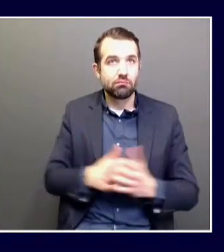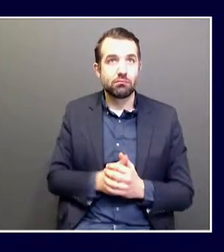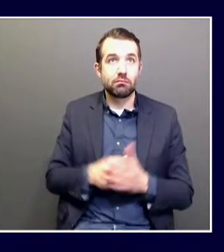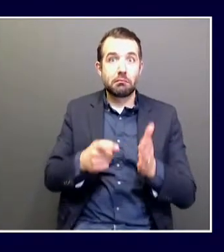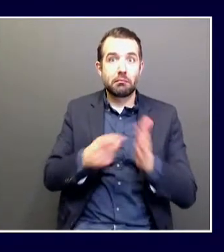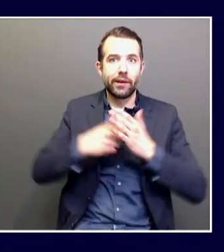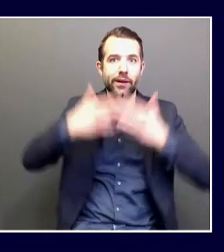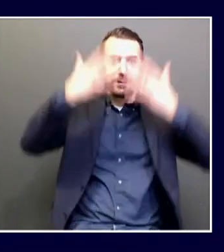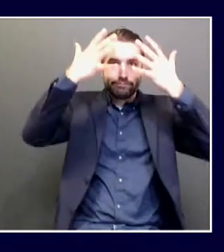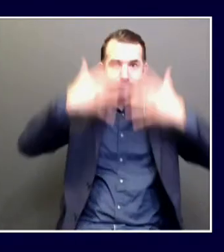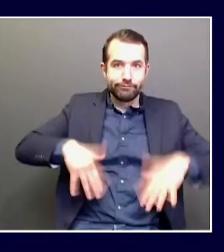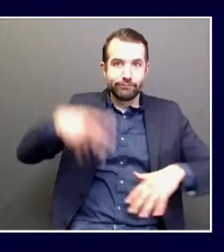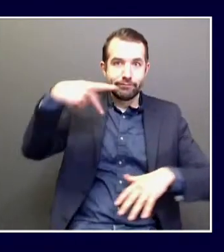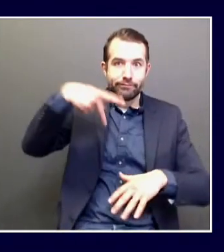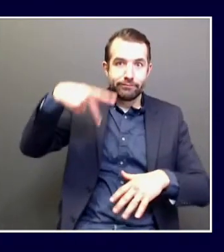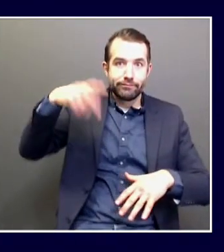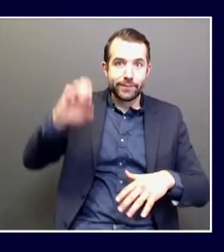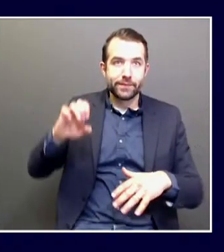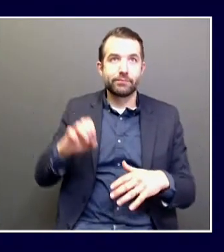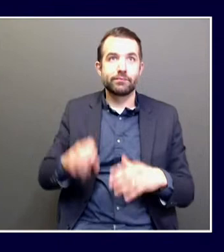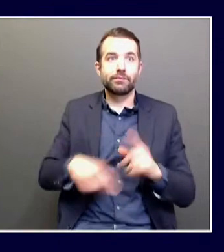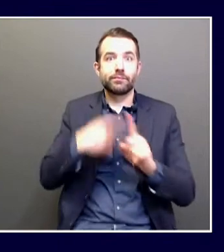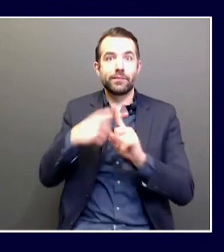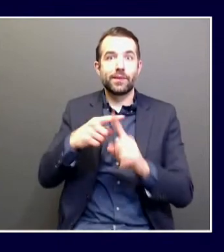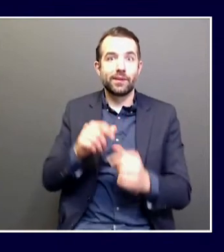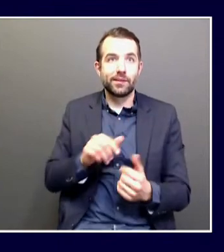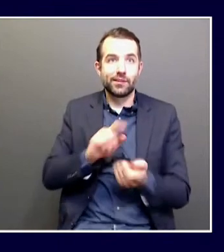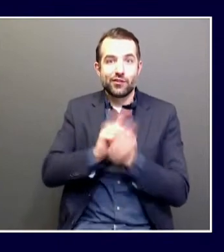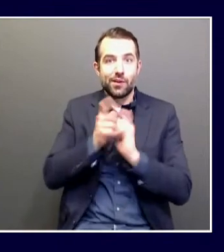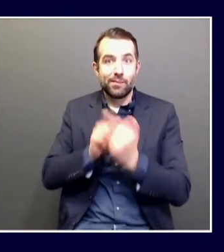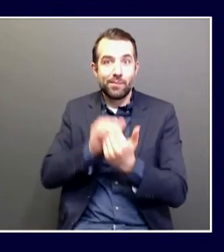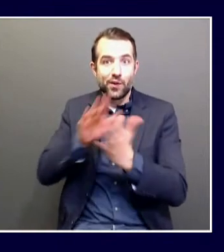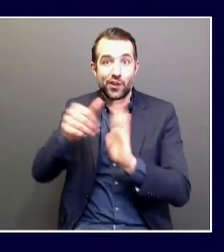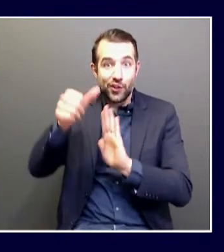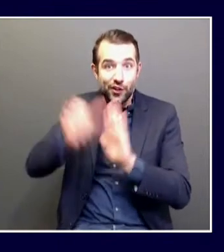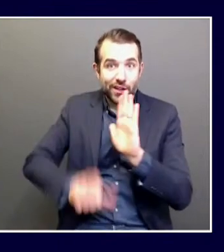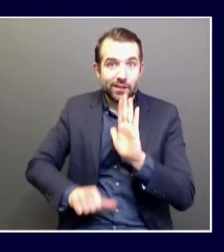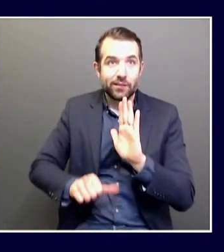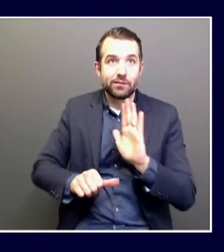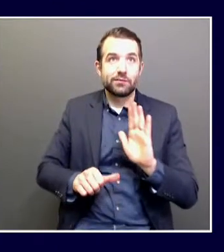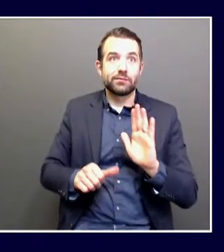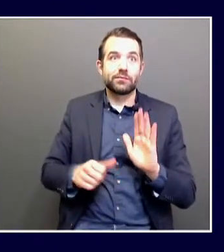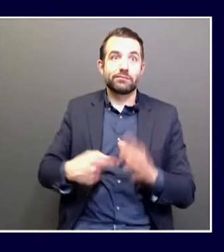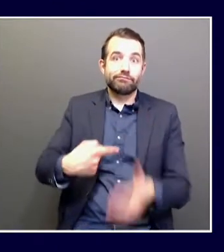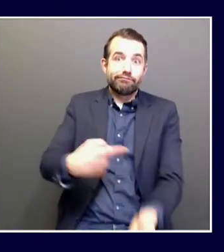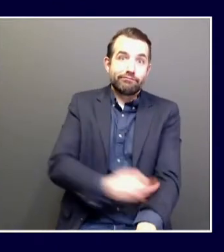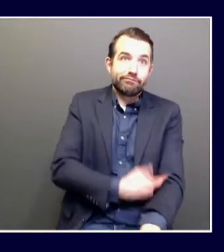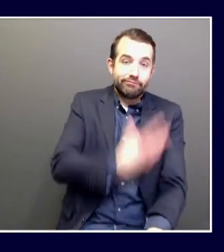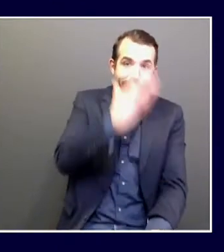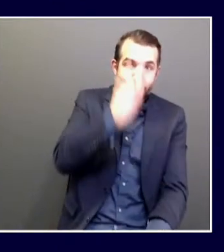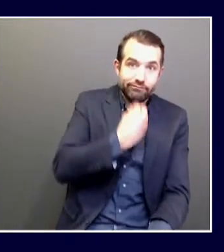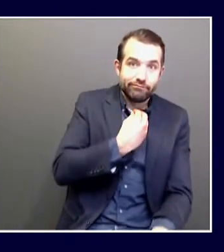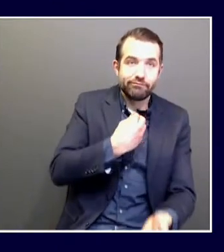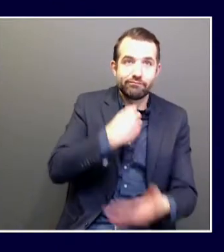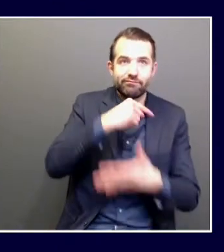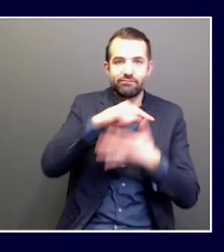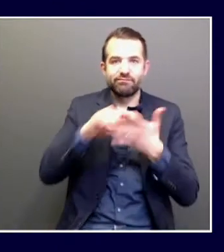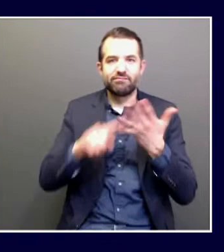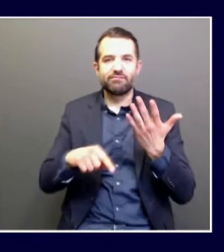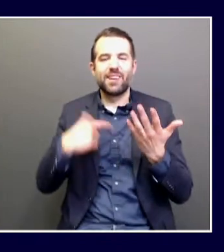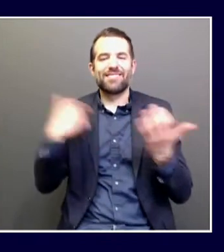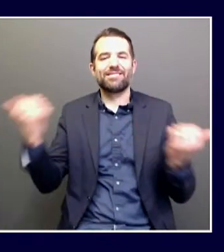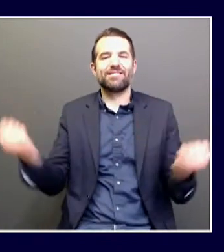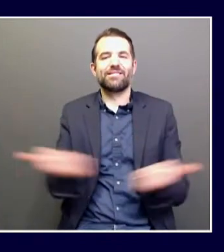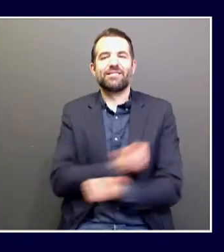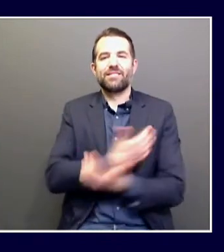changes what the surgical and anesthesia team need to keep in mind as they are caring for that patient. It changes everything. So we